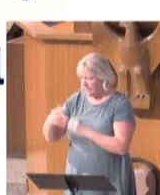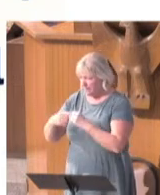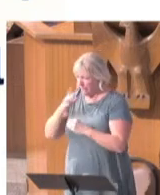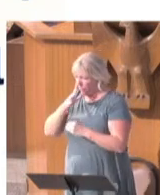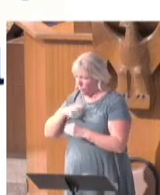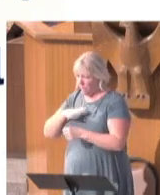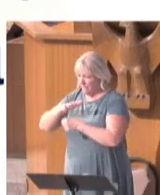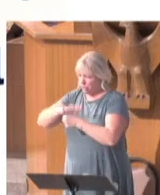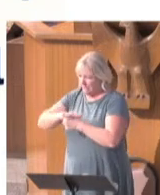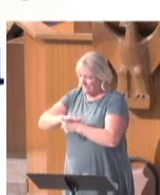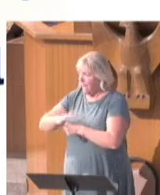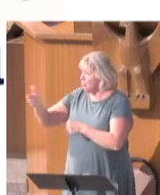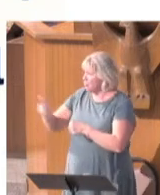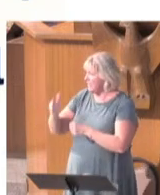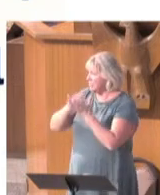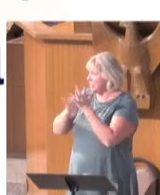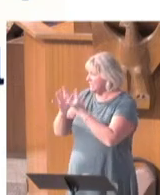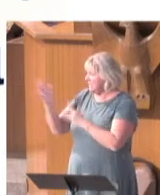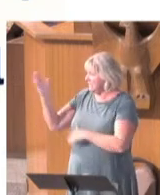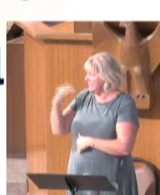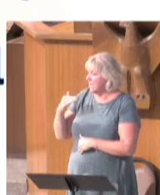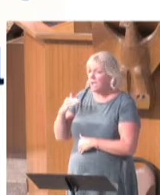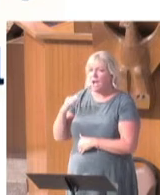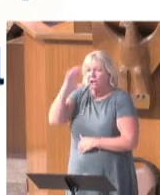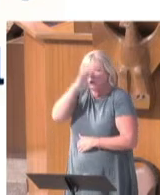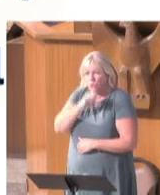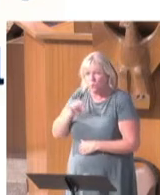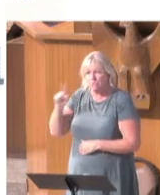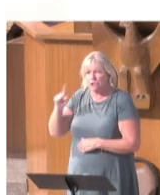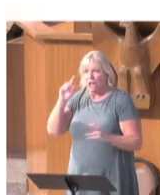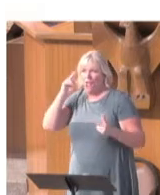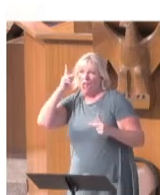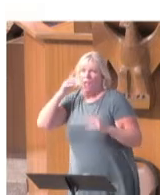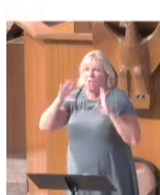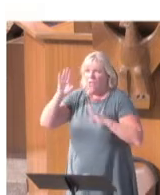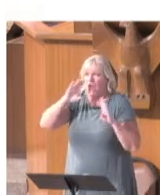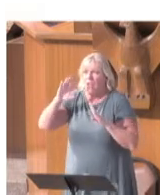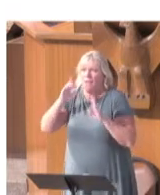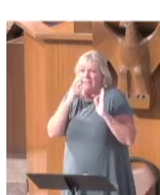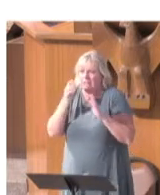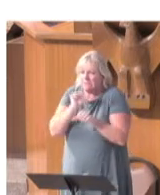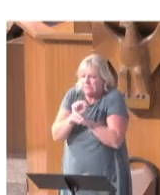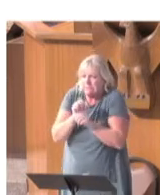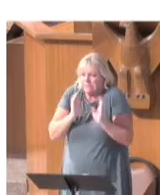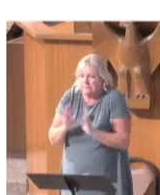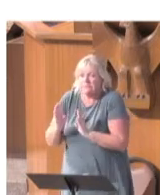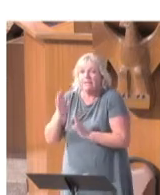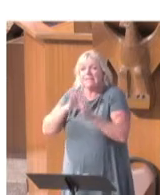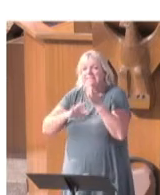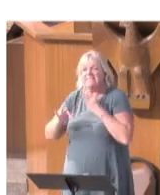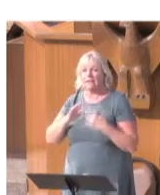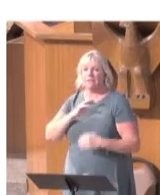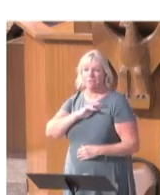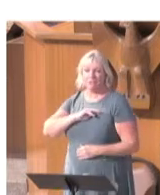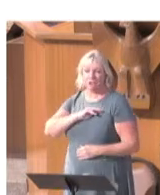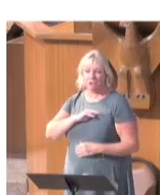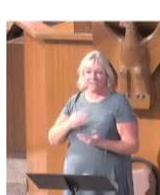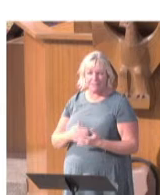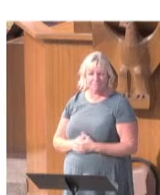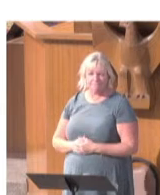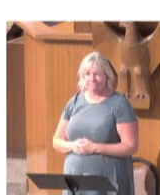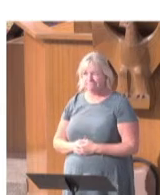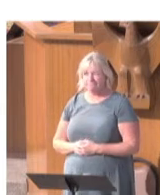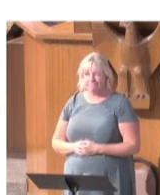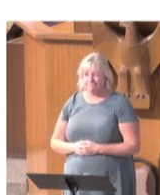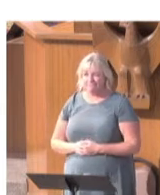Jesus in her home and assume that she was troubled by her tasks and preparations instead of her ministry. Aye,